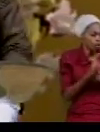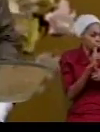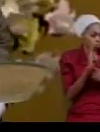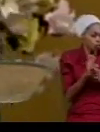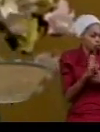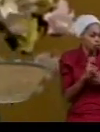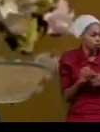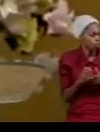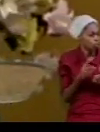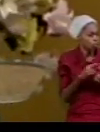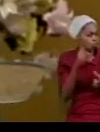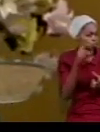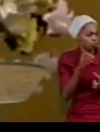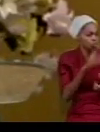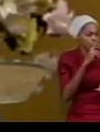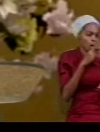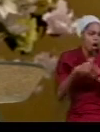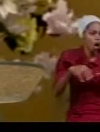privilege of